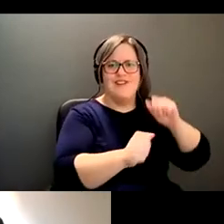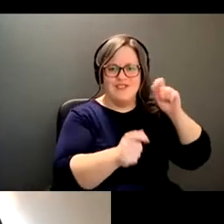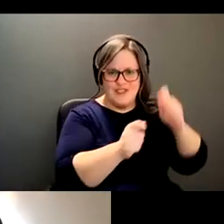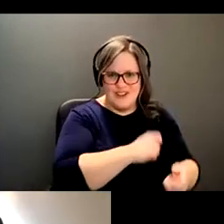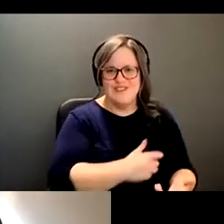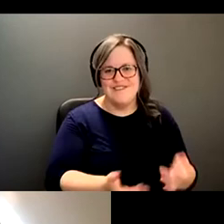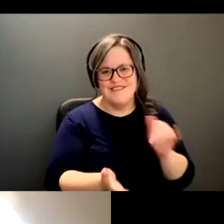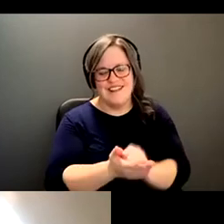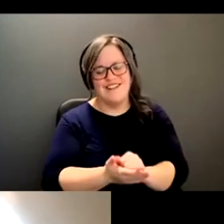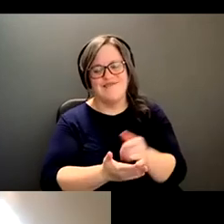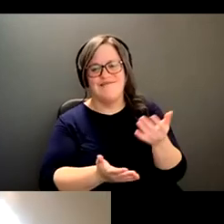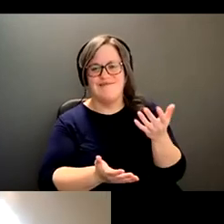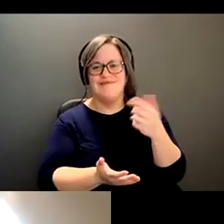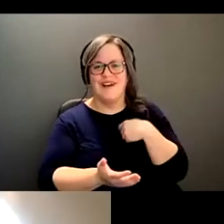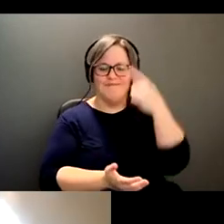that.